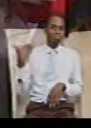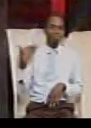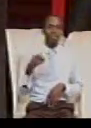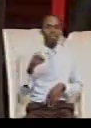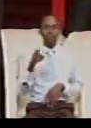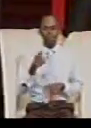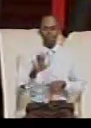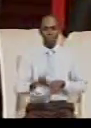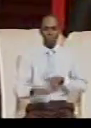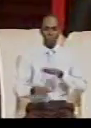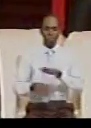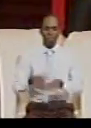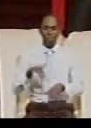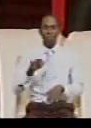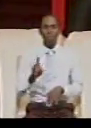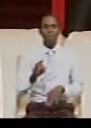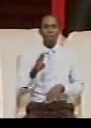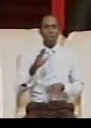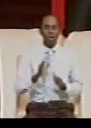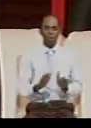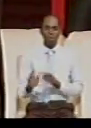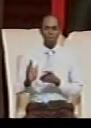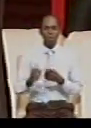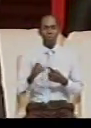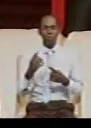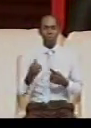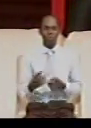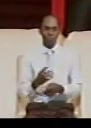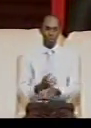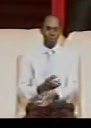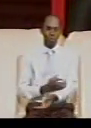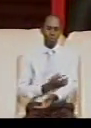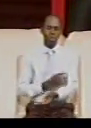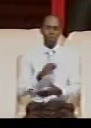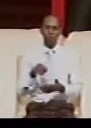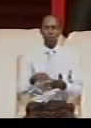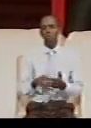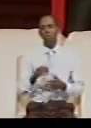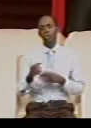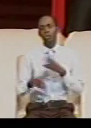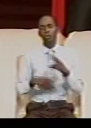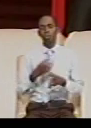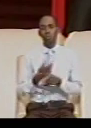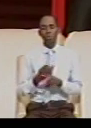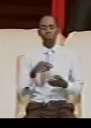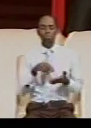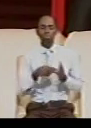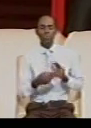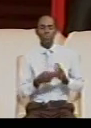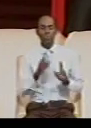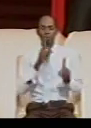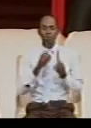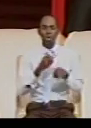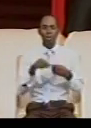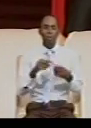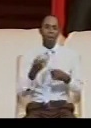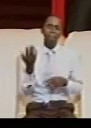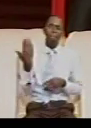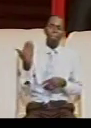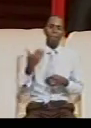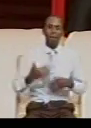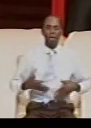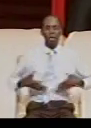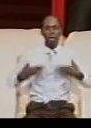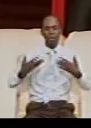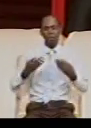walked according to the course of this world. It's talking about a past life of deadness, a